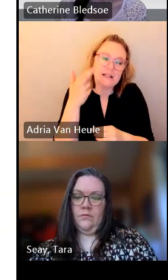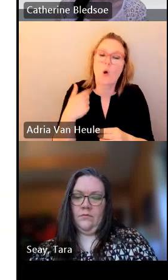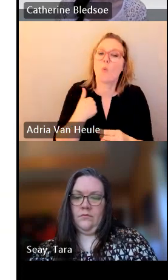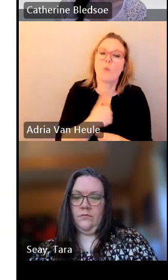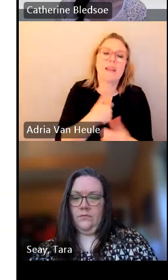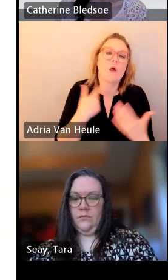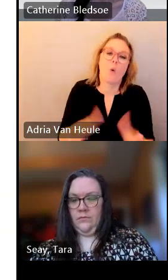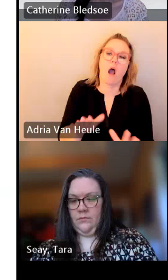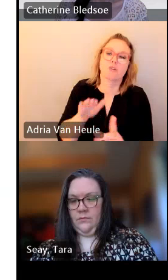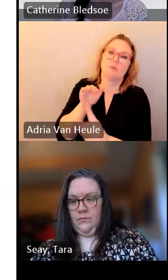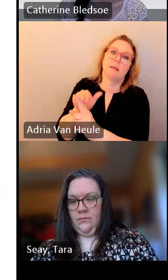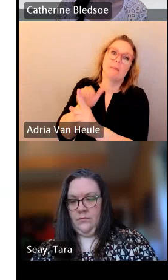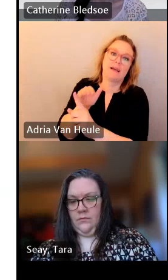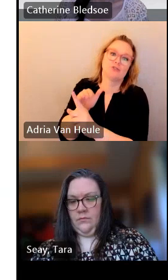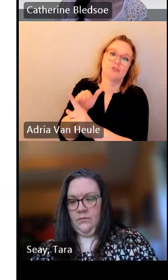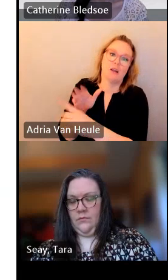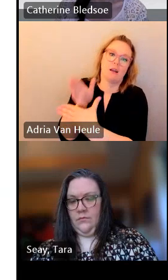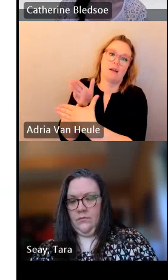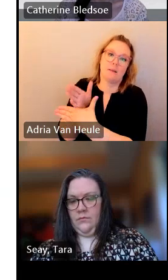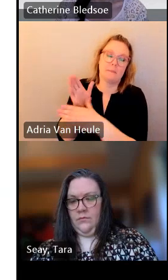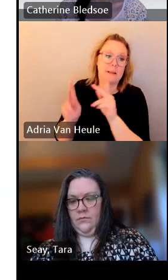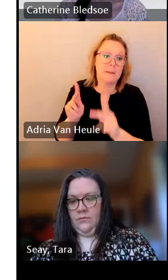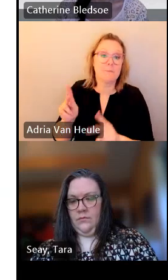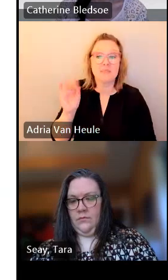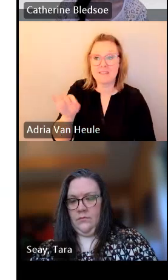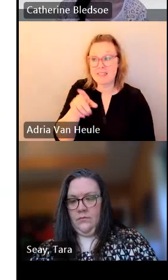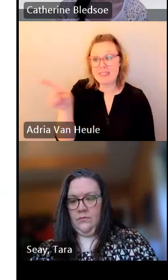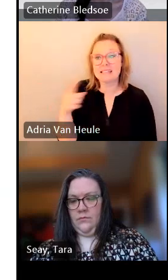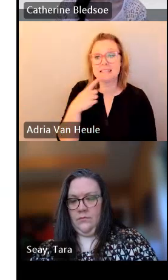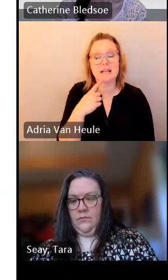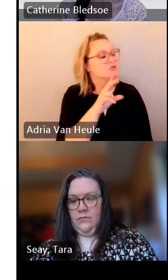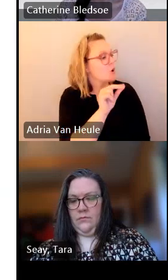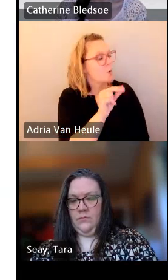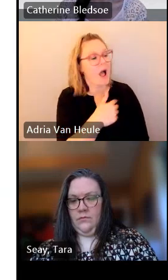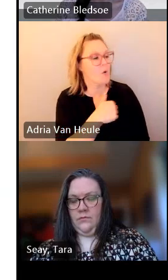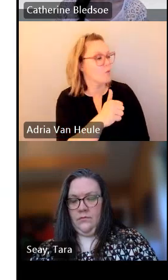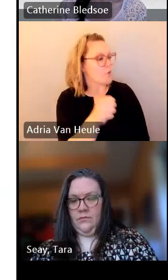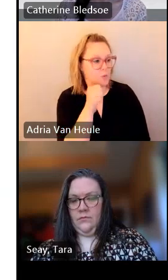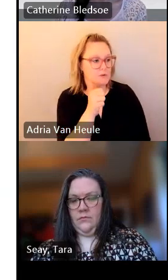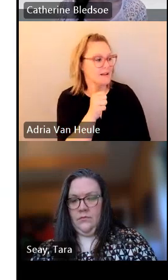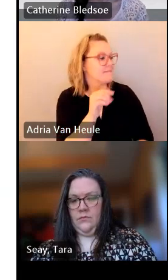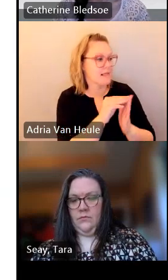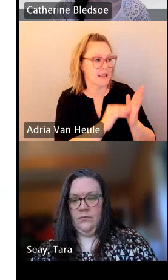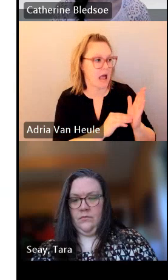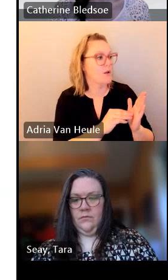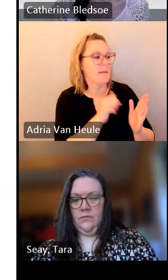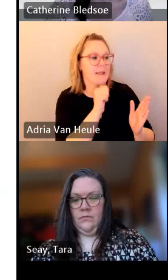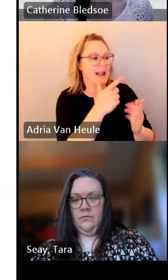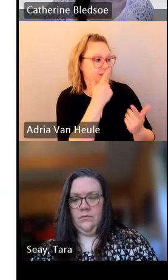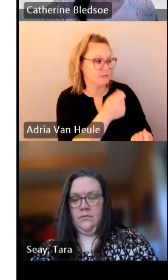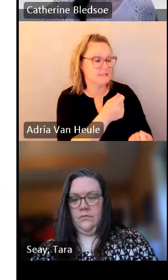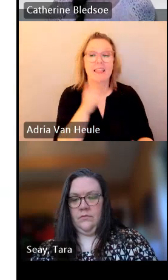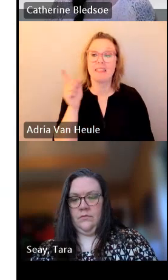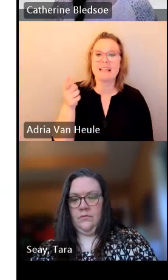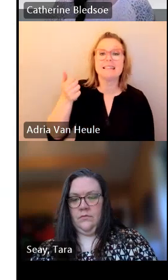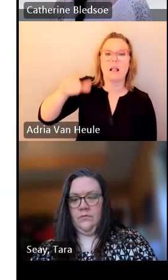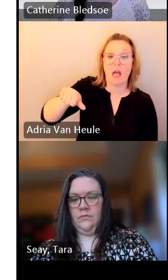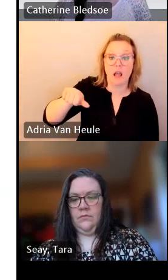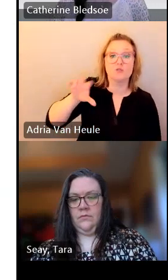people. If someone politely says, I will not fill this out, okay, we have the response, right? They have declined to participate, and that is one of the